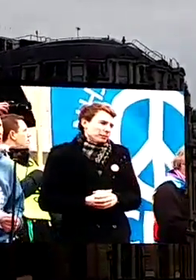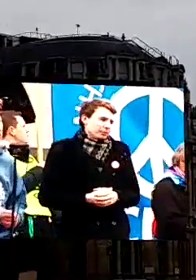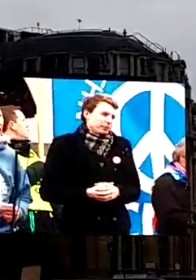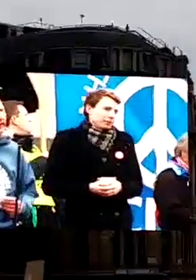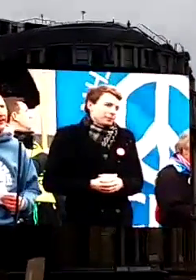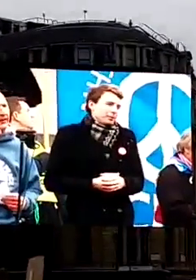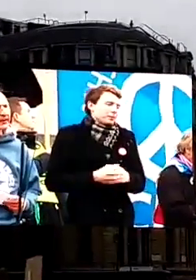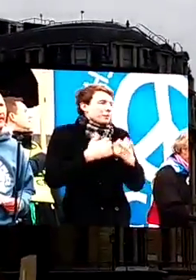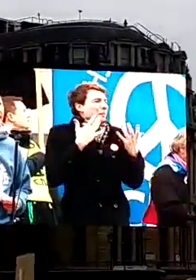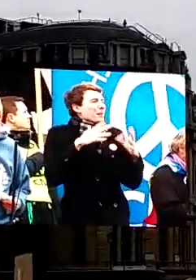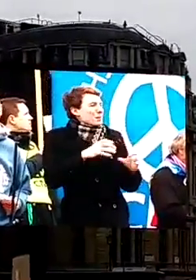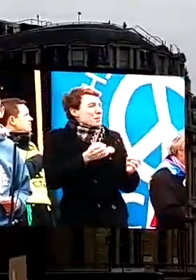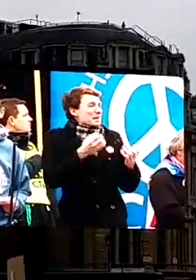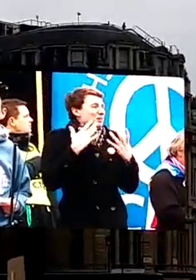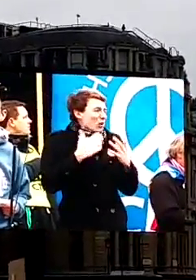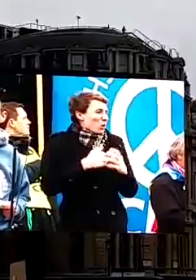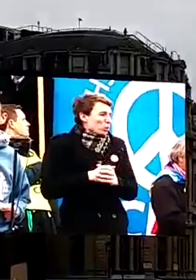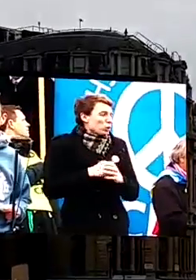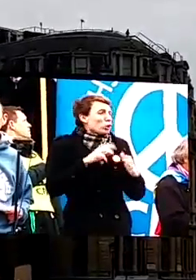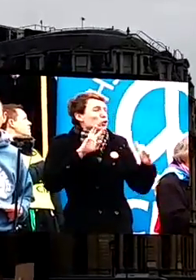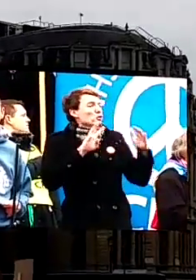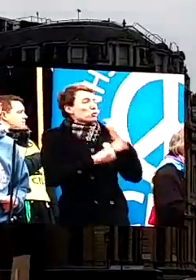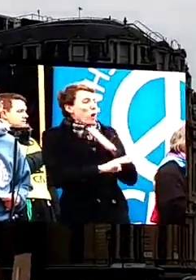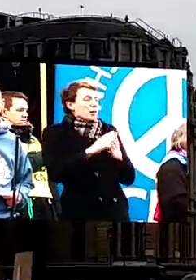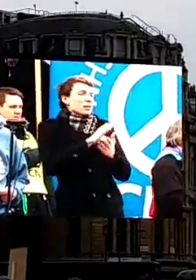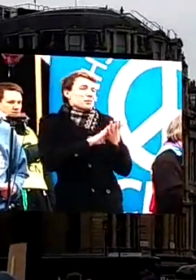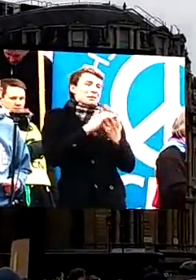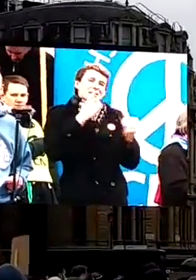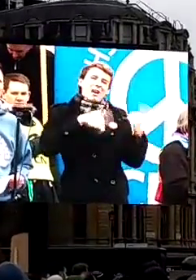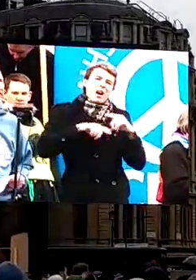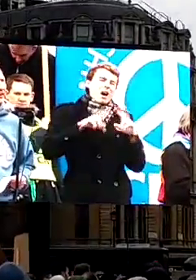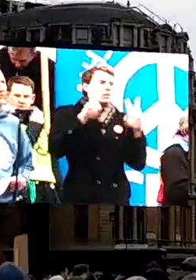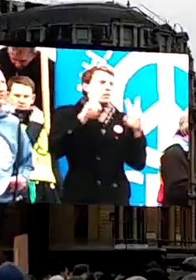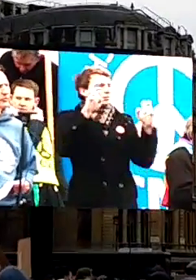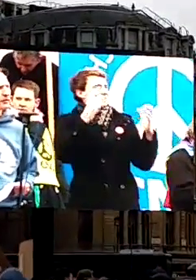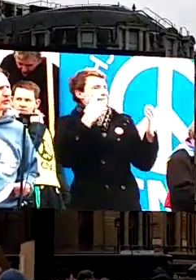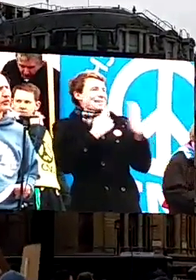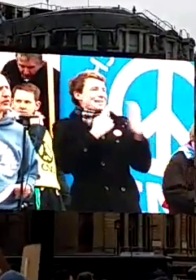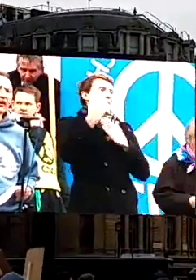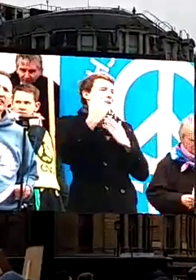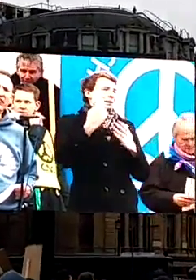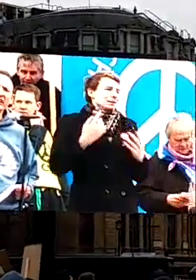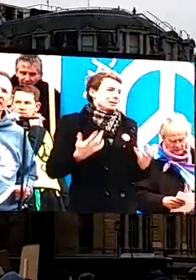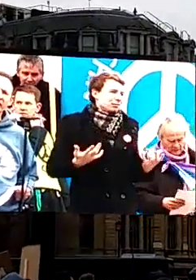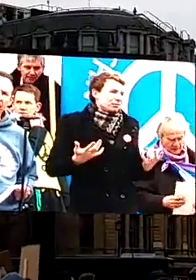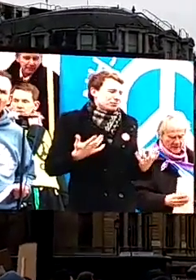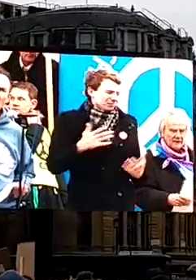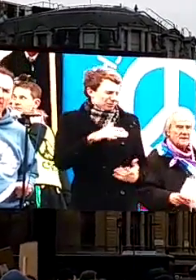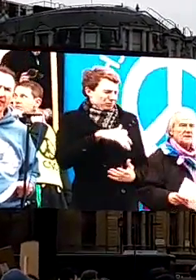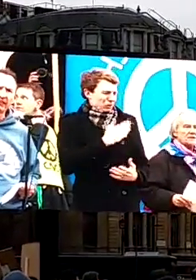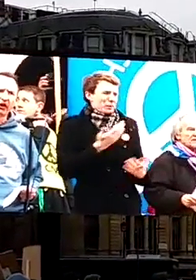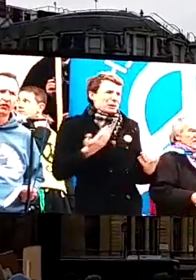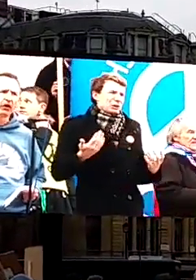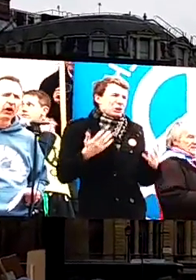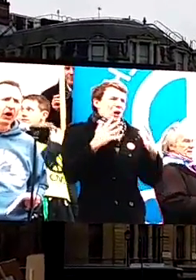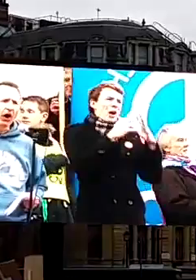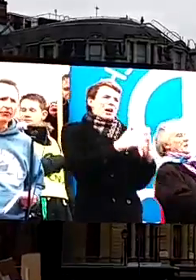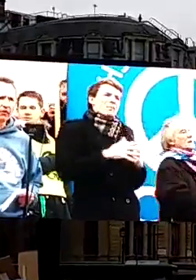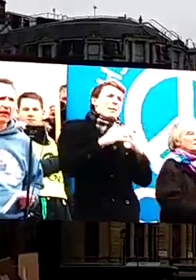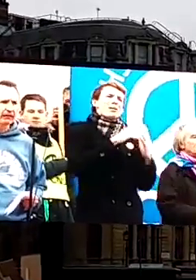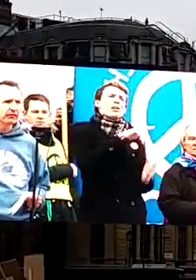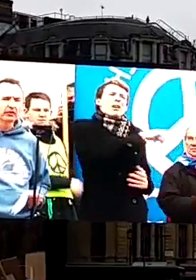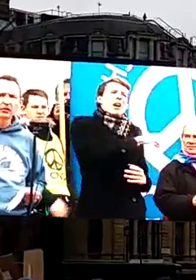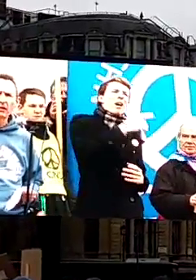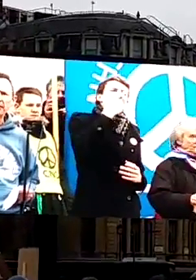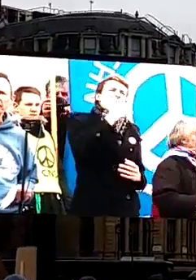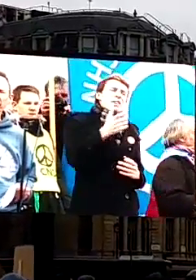We're told that Trident gives us independence. Well, this is nonsense, because the United States has the power of veto